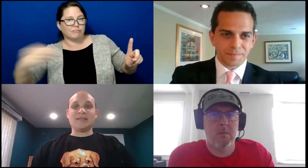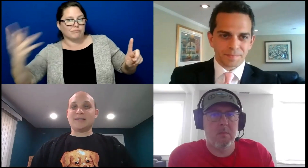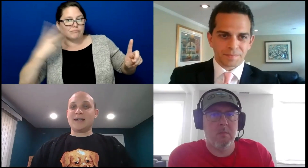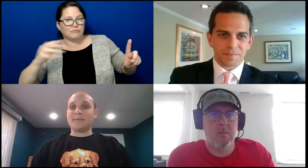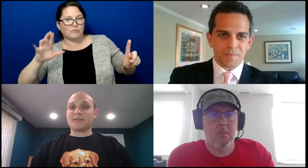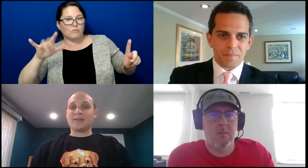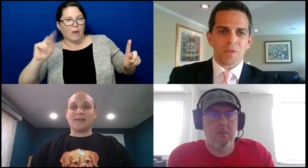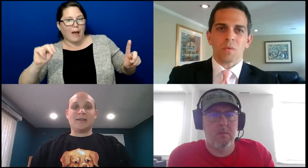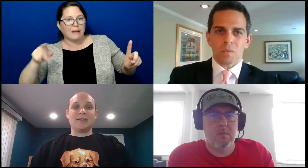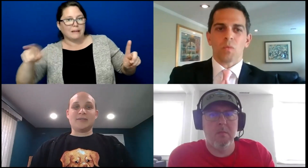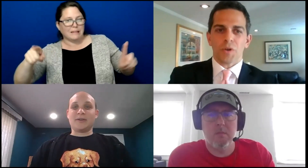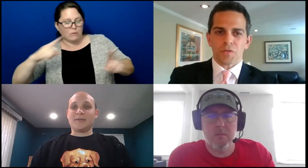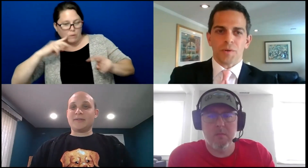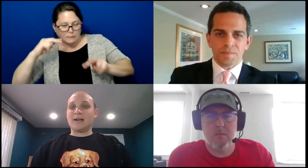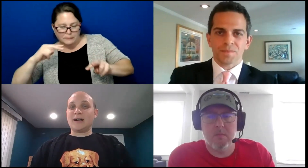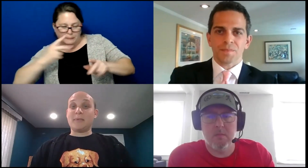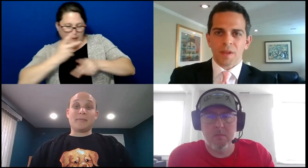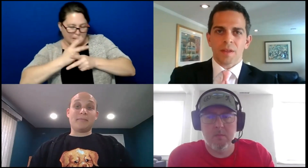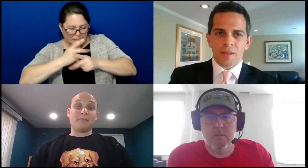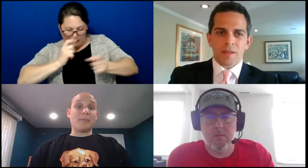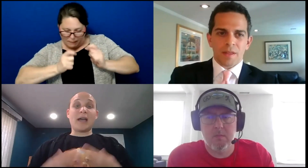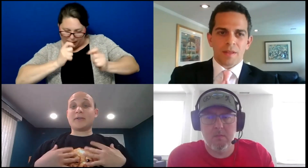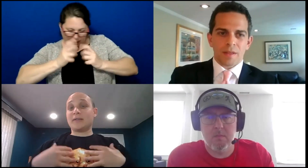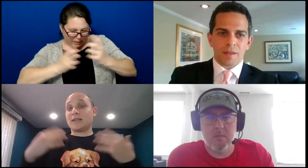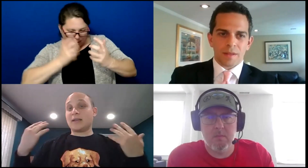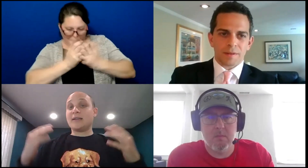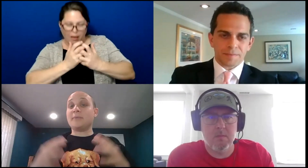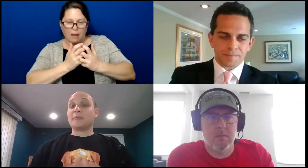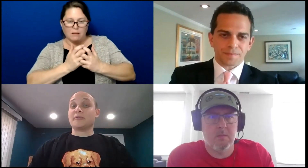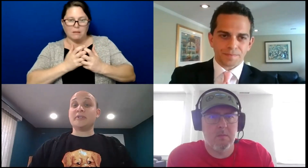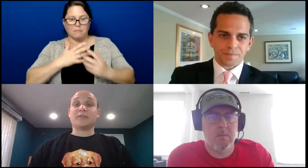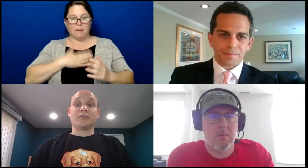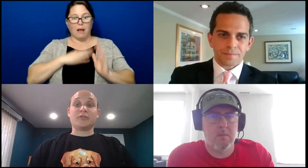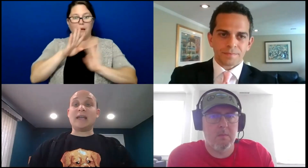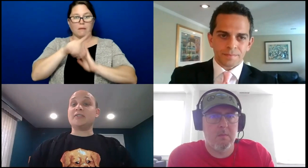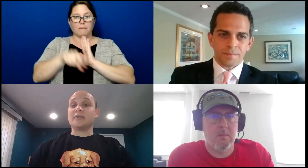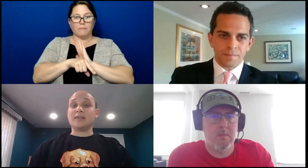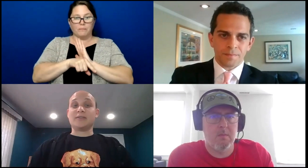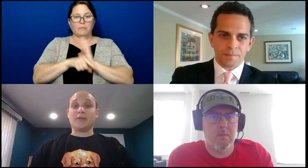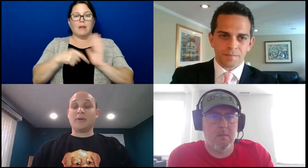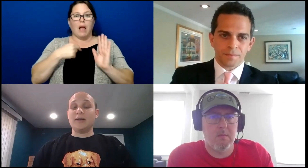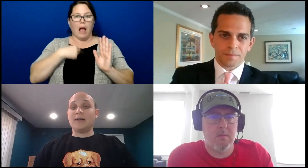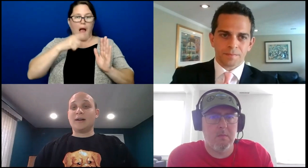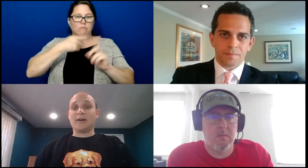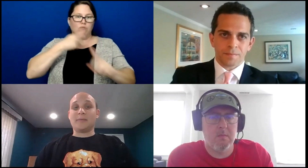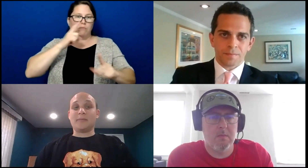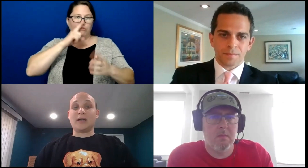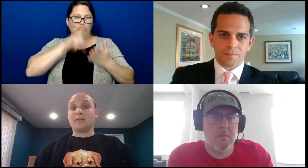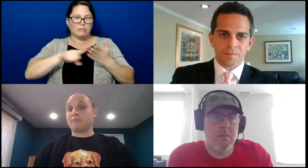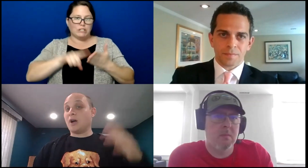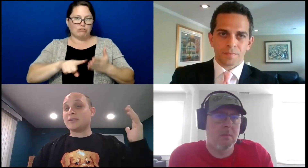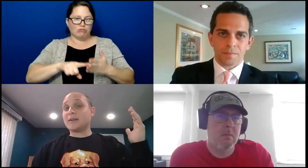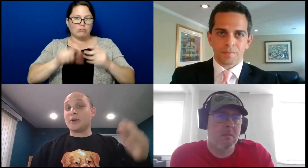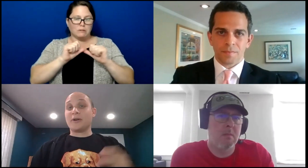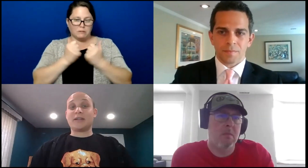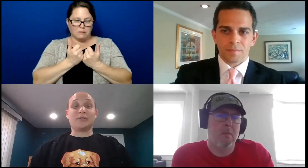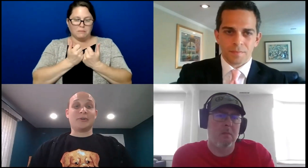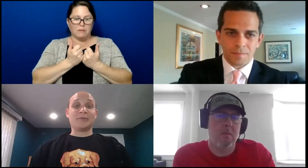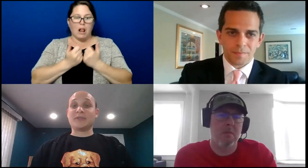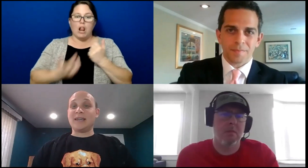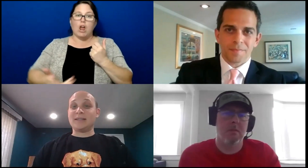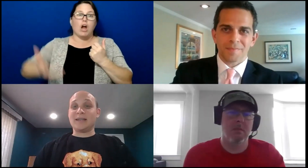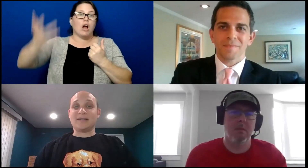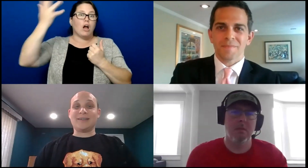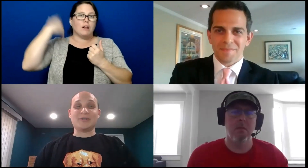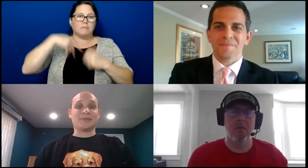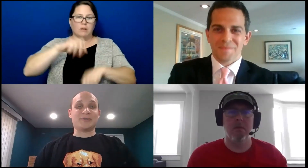the changing times. So wonderful. My background, I come from a research agency. So a long time ago, I actually worked